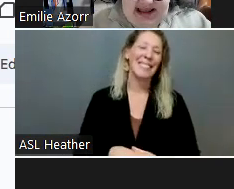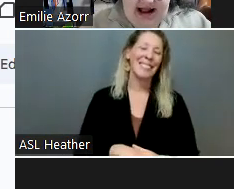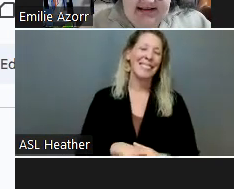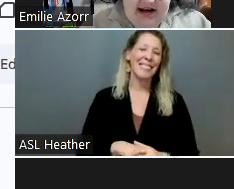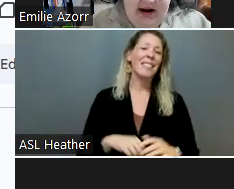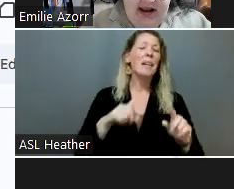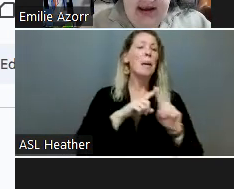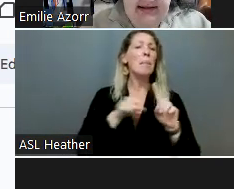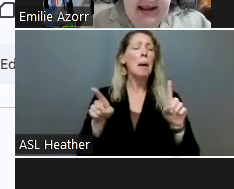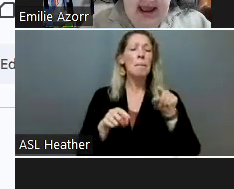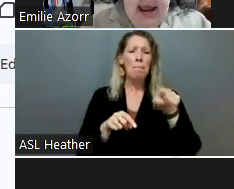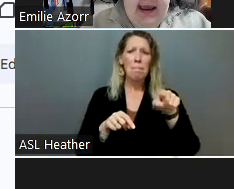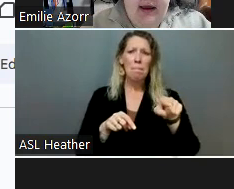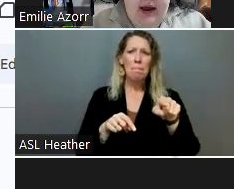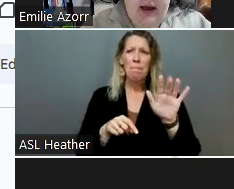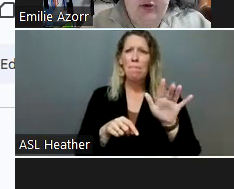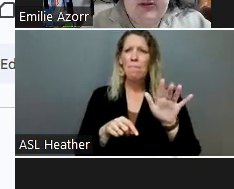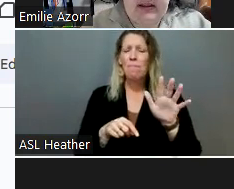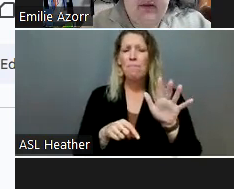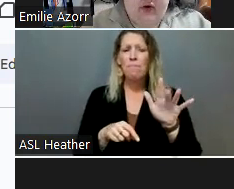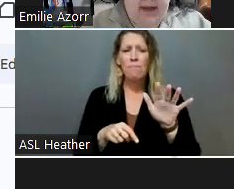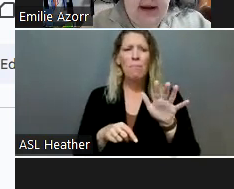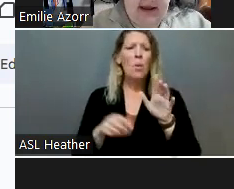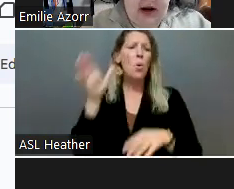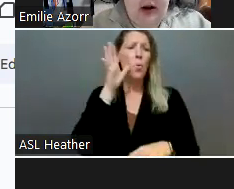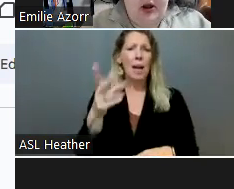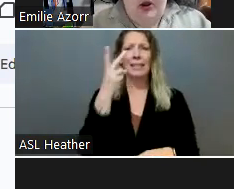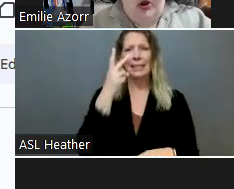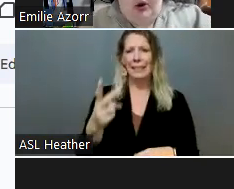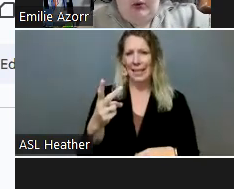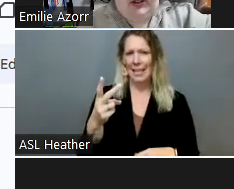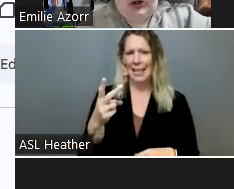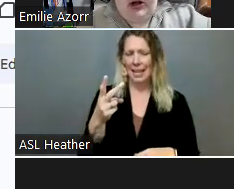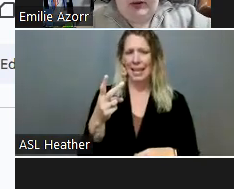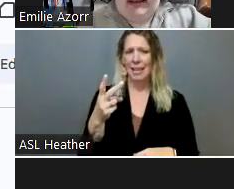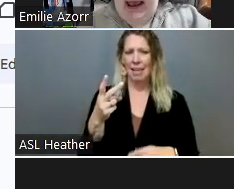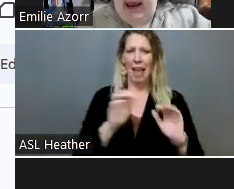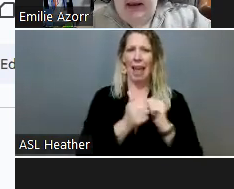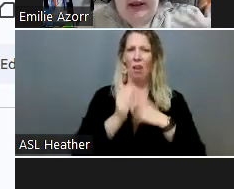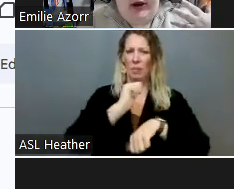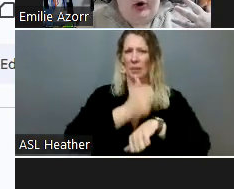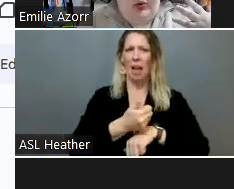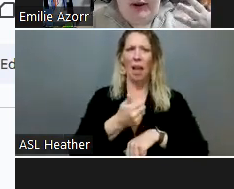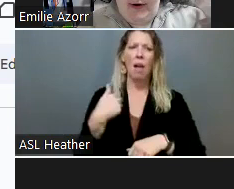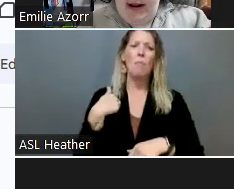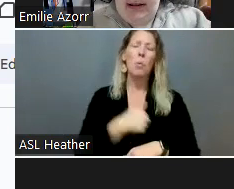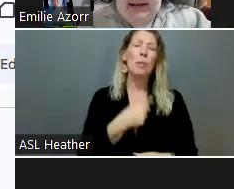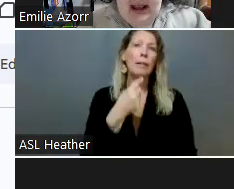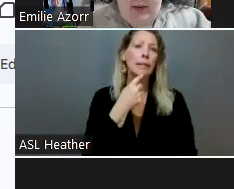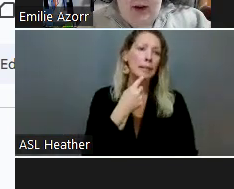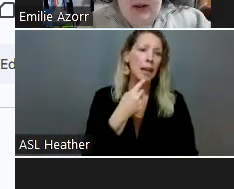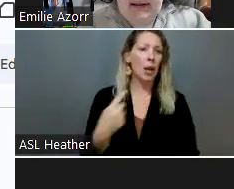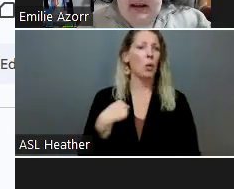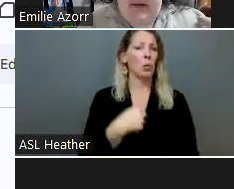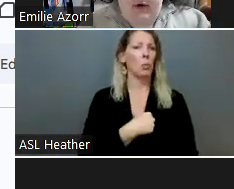But what this has here is you'll see the format here. We start with saying, we created